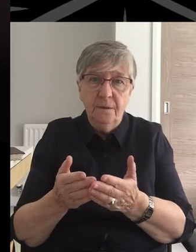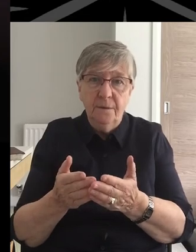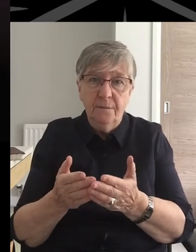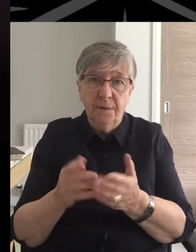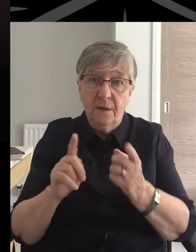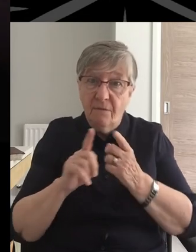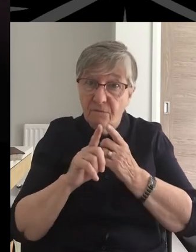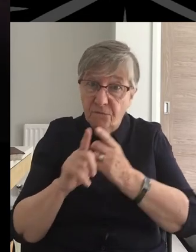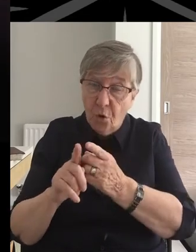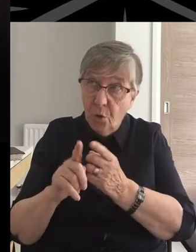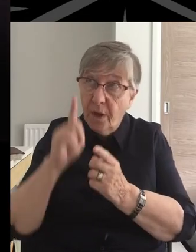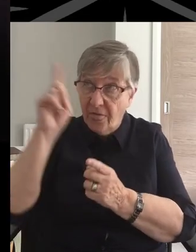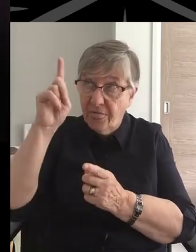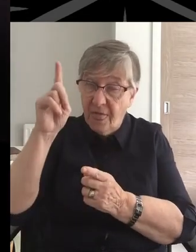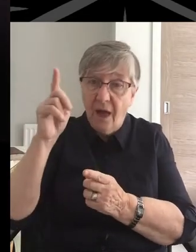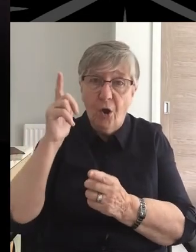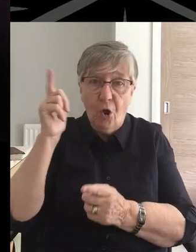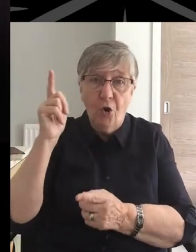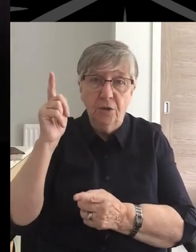And following that God,